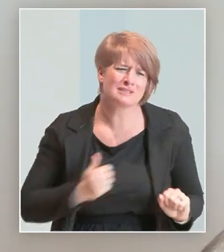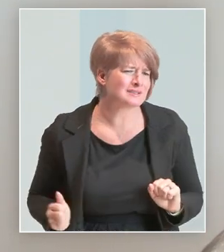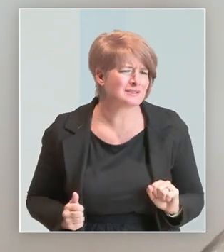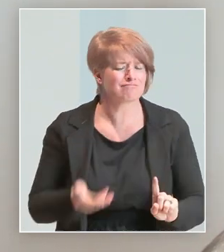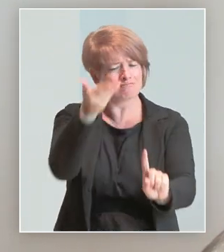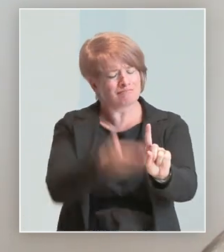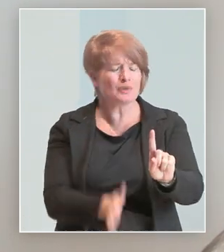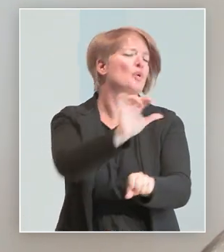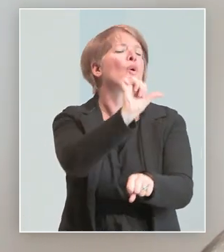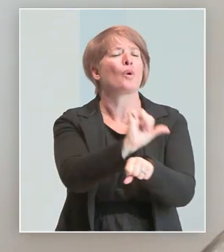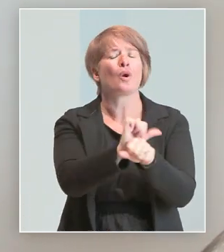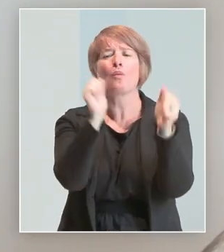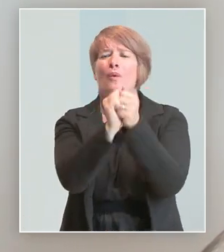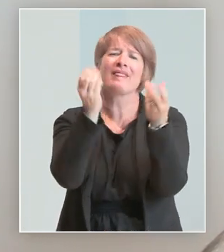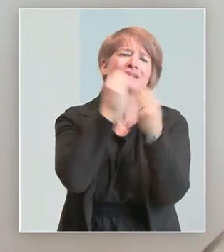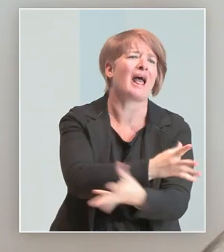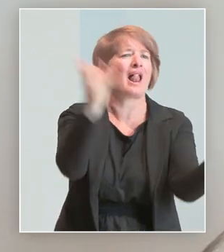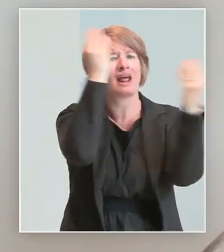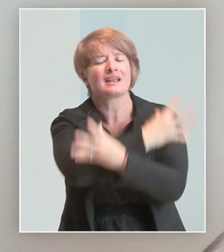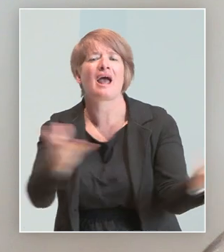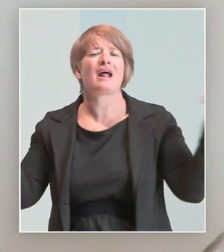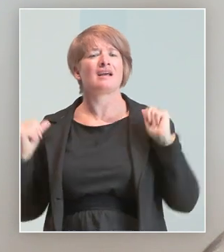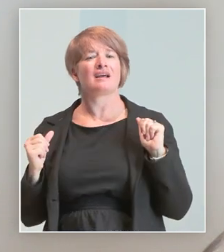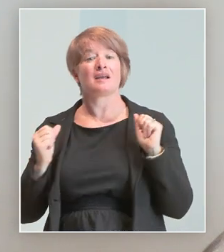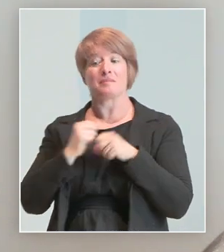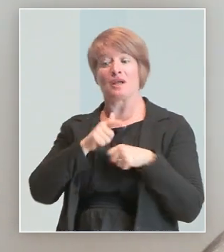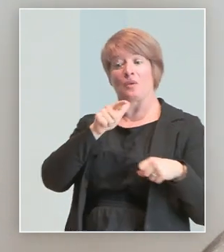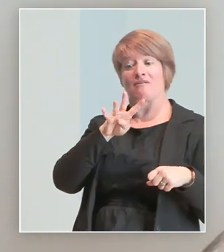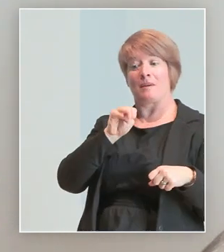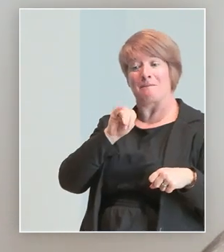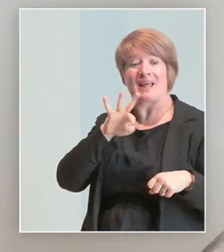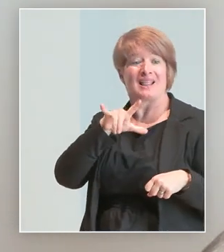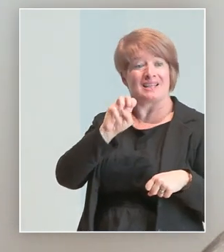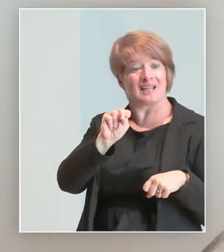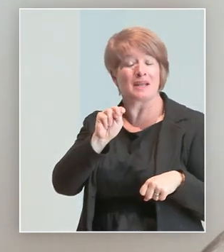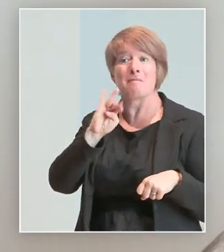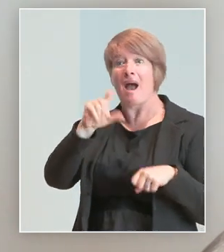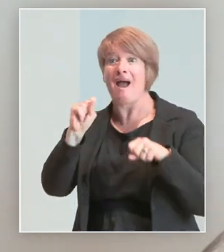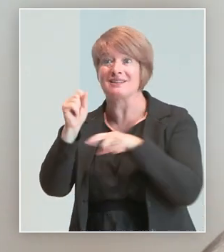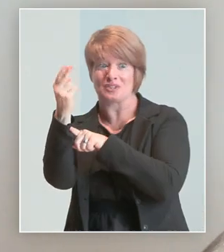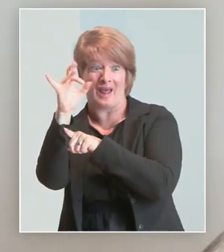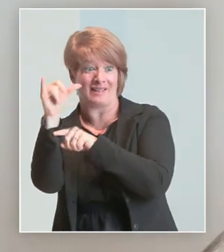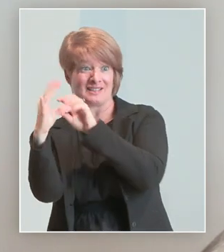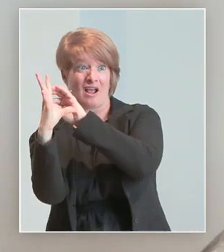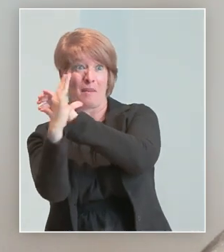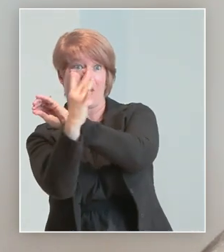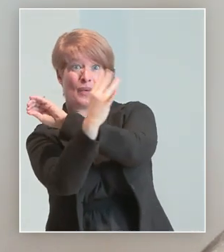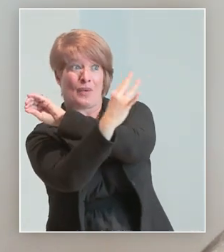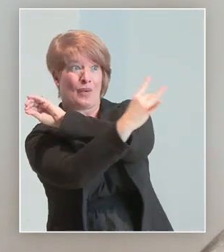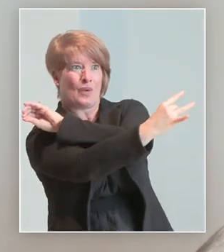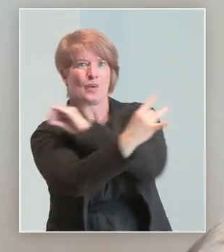and your work through the tell makes the 24 million miles long tail of Halley's Comet filled with